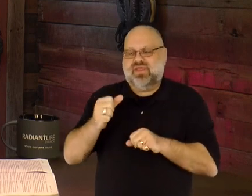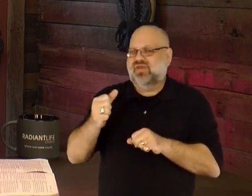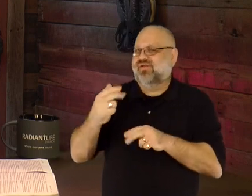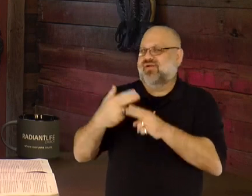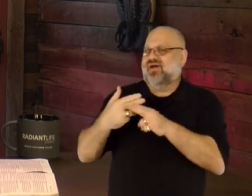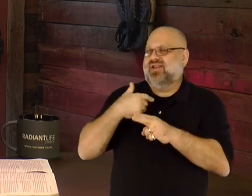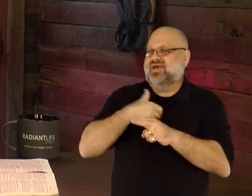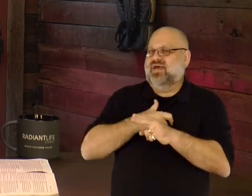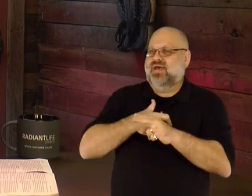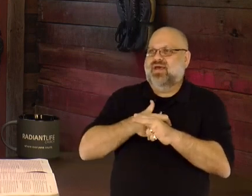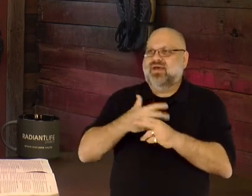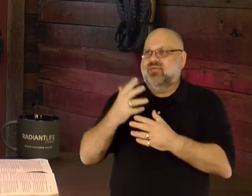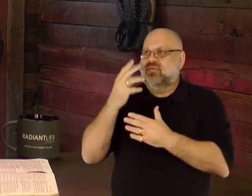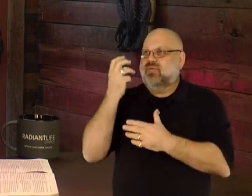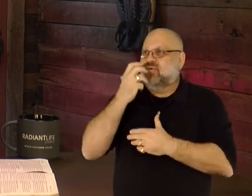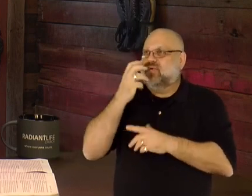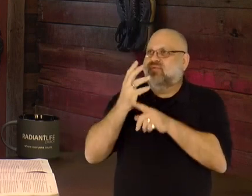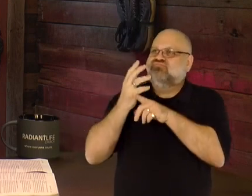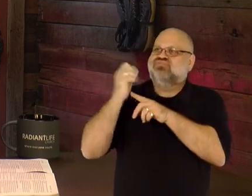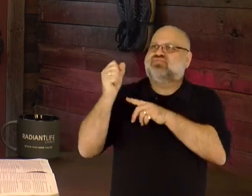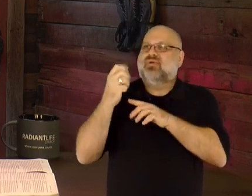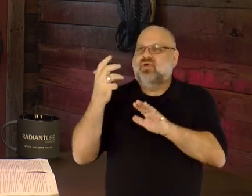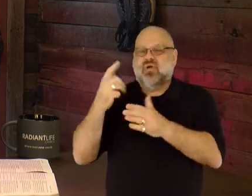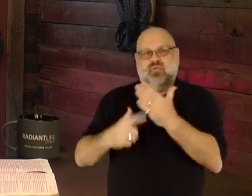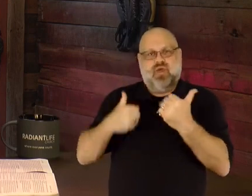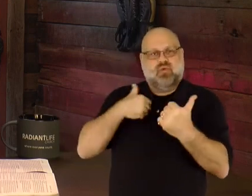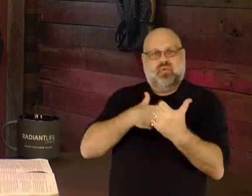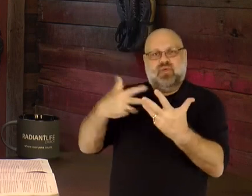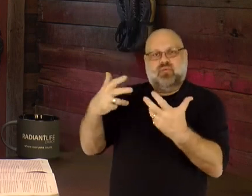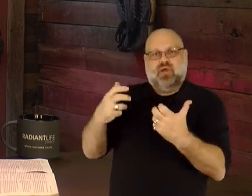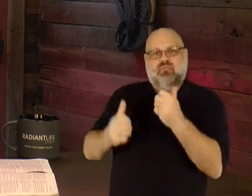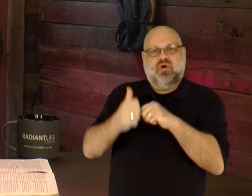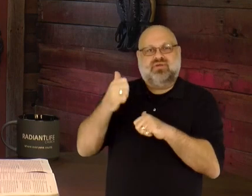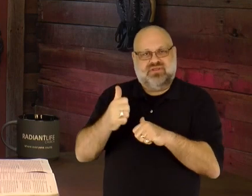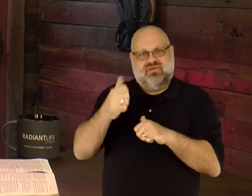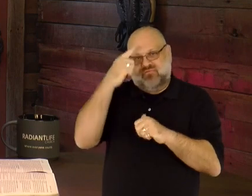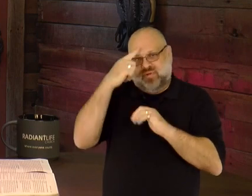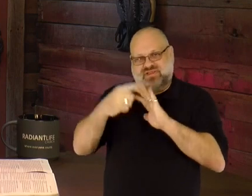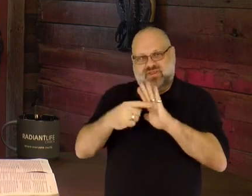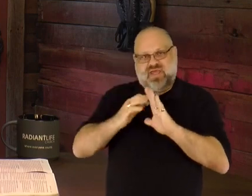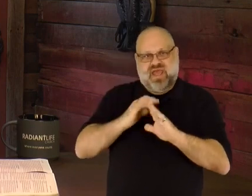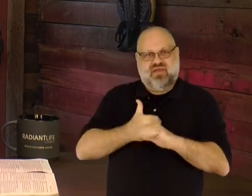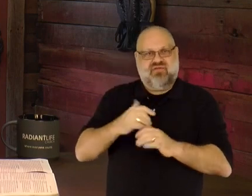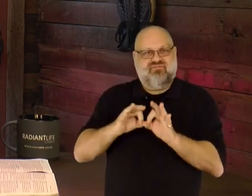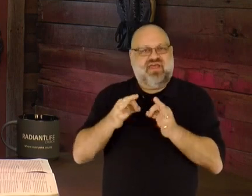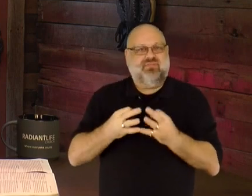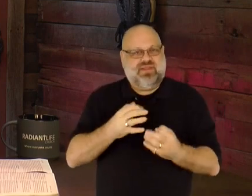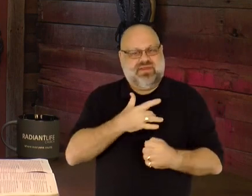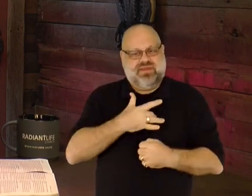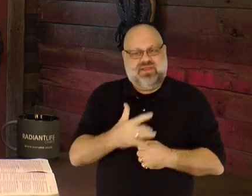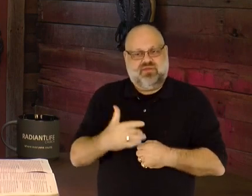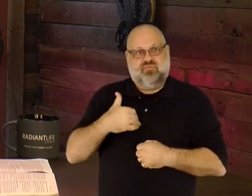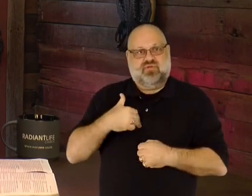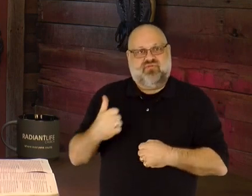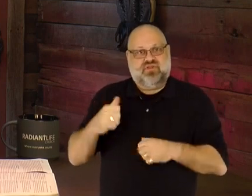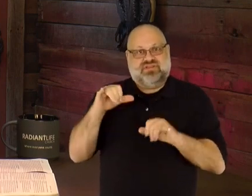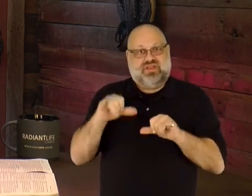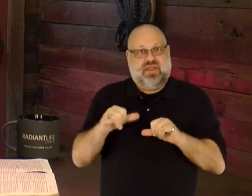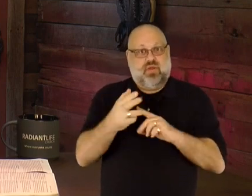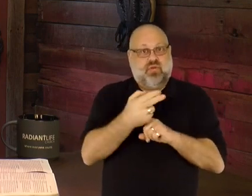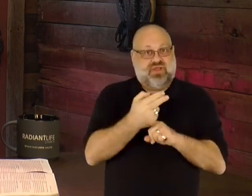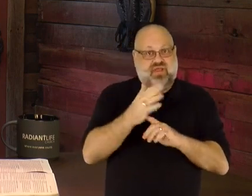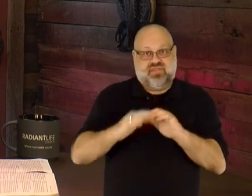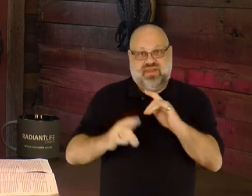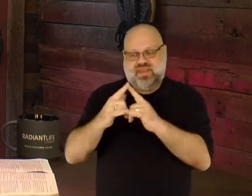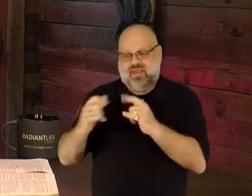whatever it is we want most. For instance, our family tends to prefer staying in hotels over camping out, but we have enjoyed